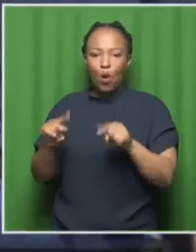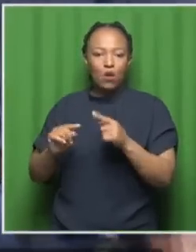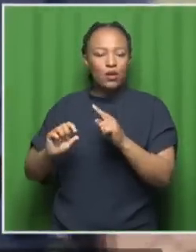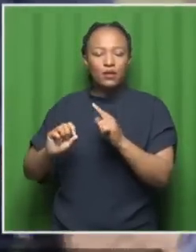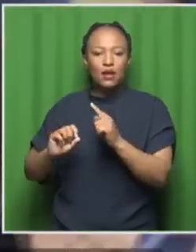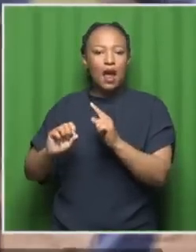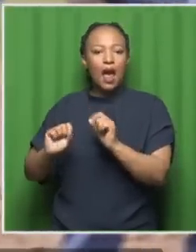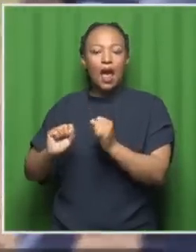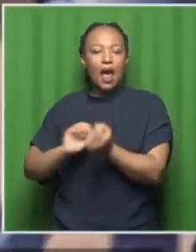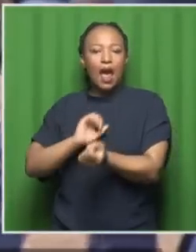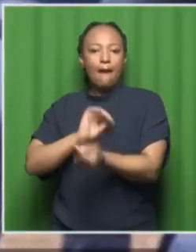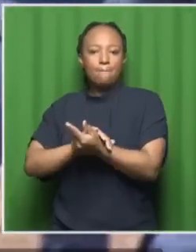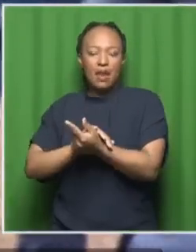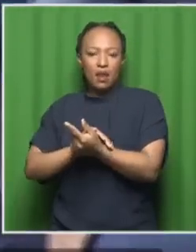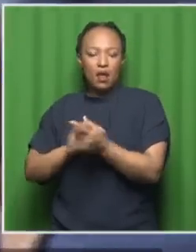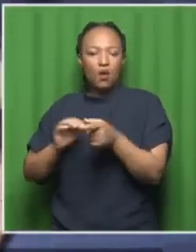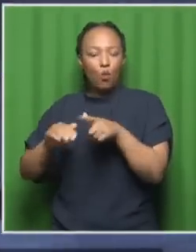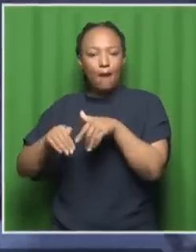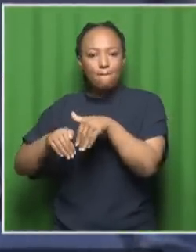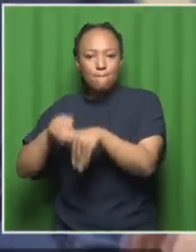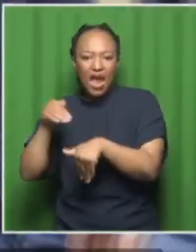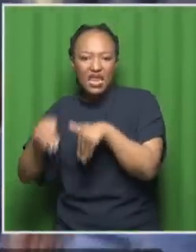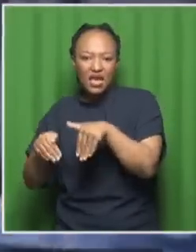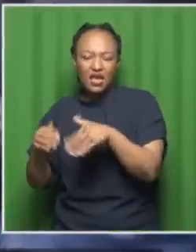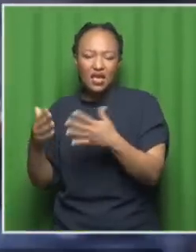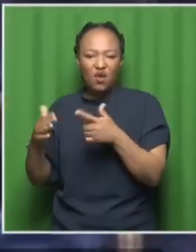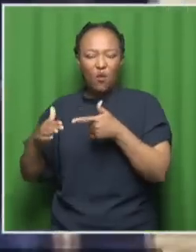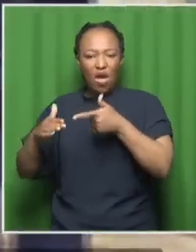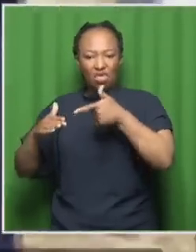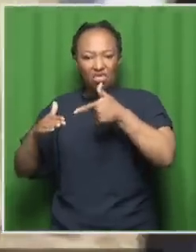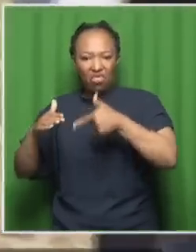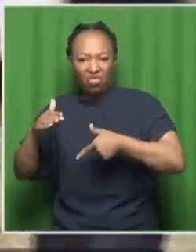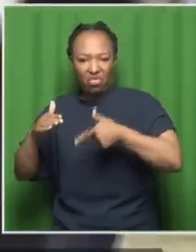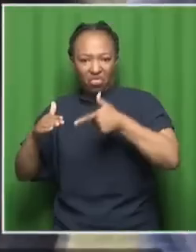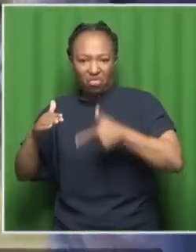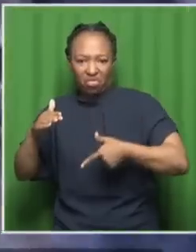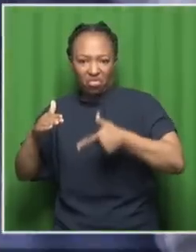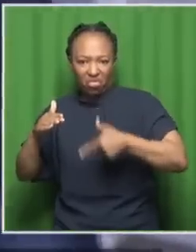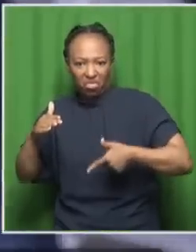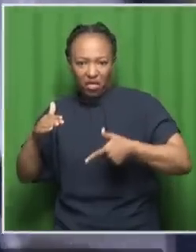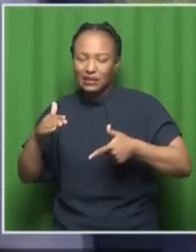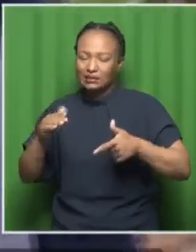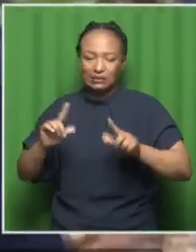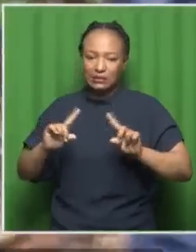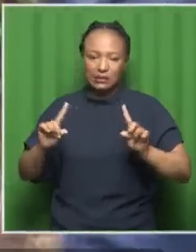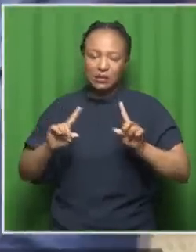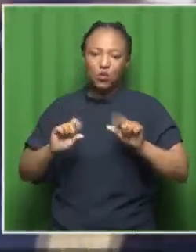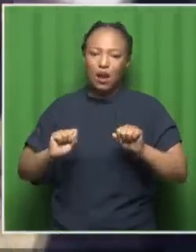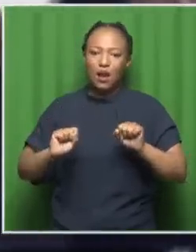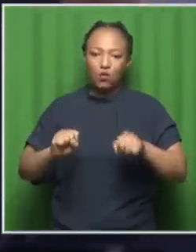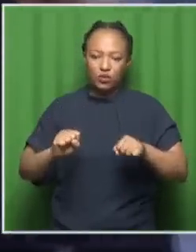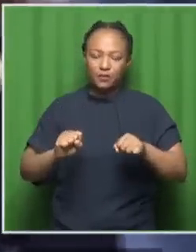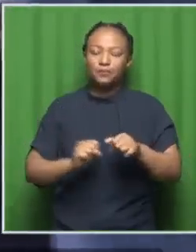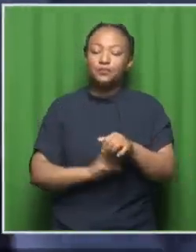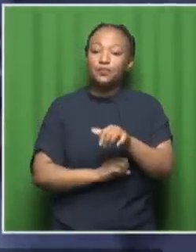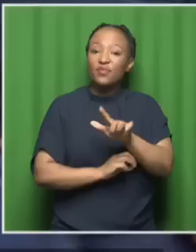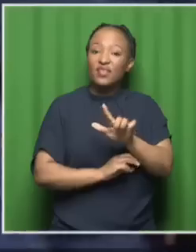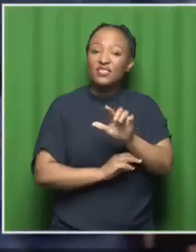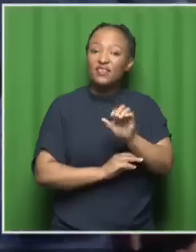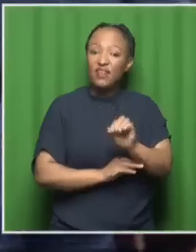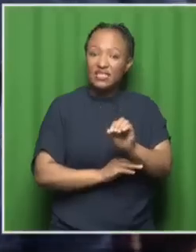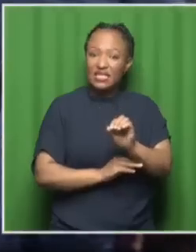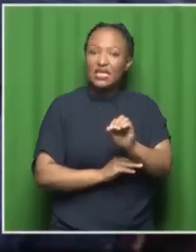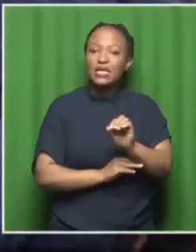permit, and that includes both invasive and merely informal mining. Now, analysts say that more than 70